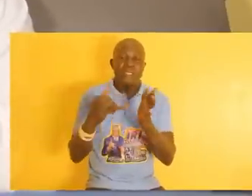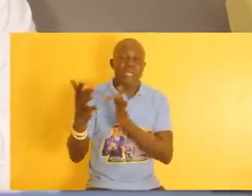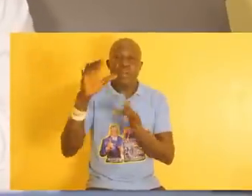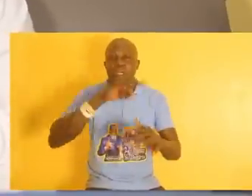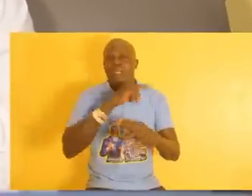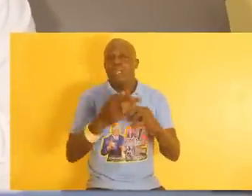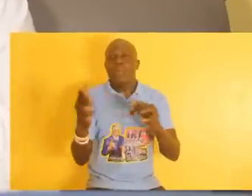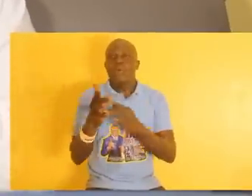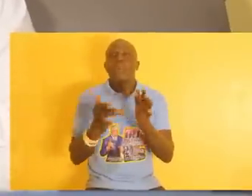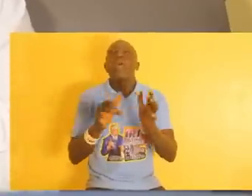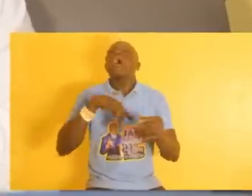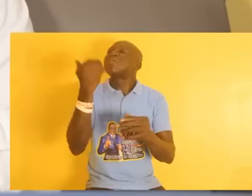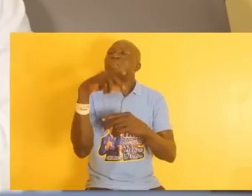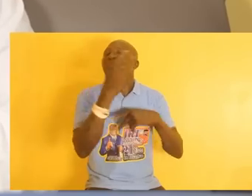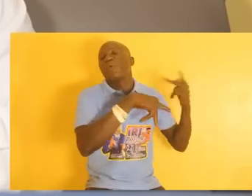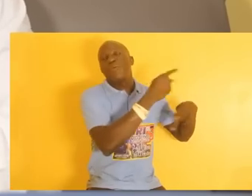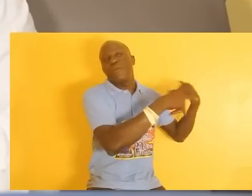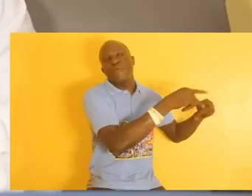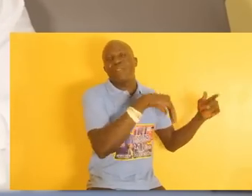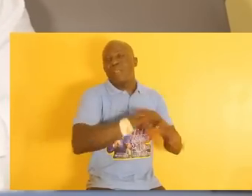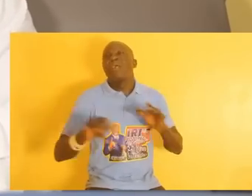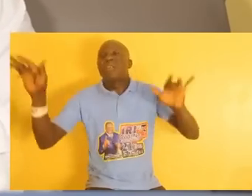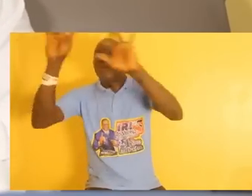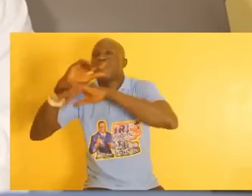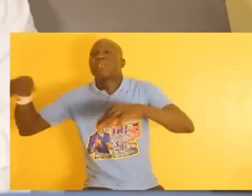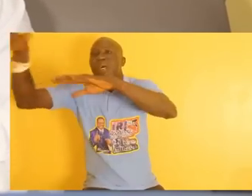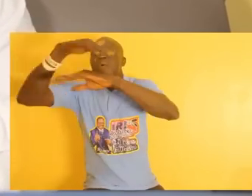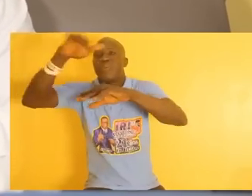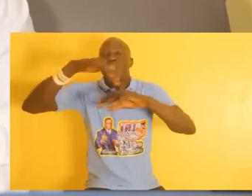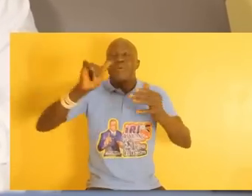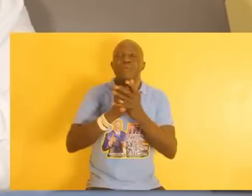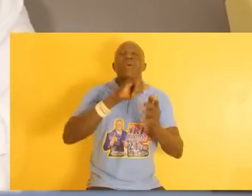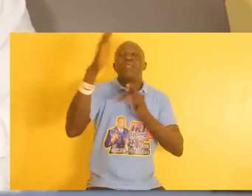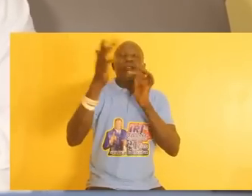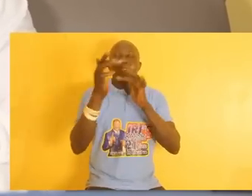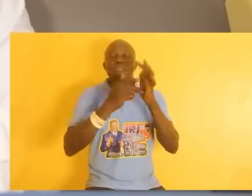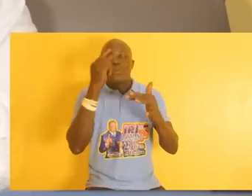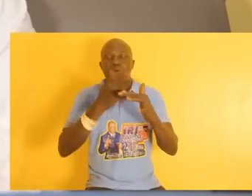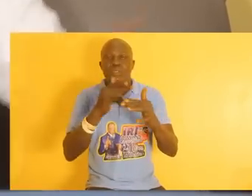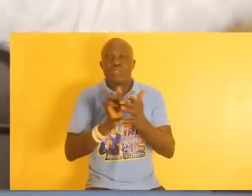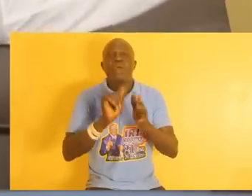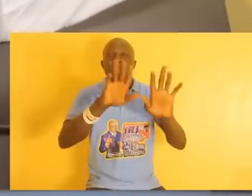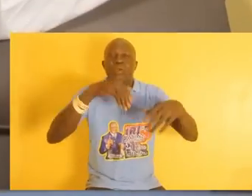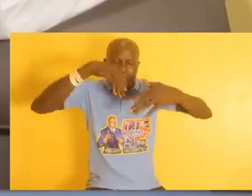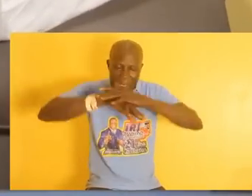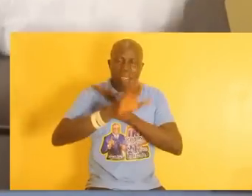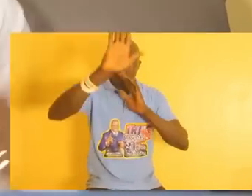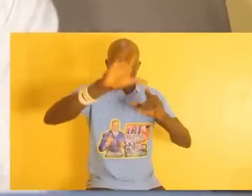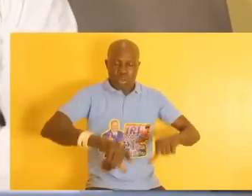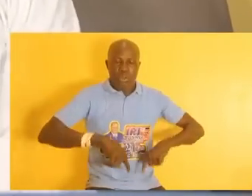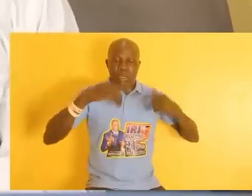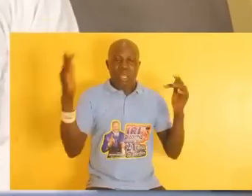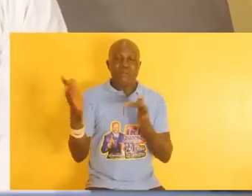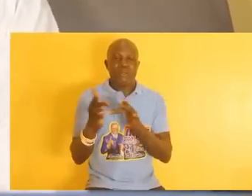I speak as a prophet. Mercy from above. In the name of Jesus. Amen. Comes to